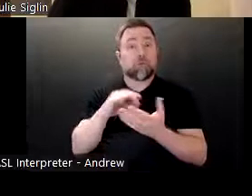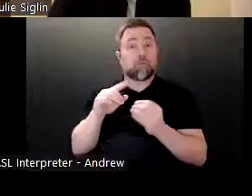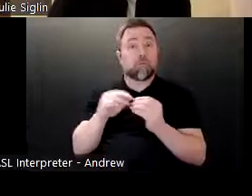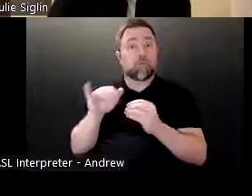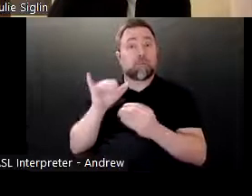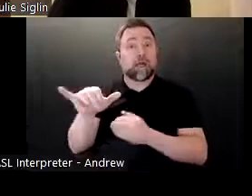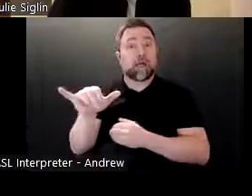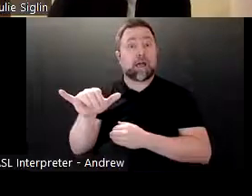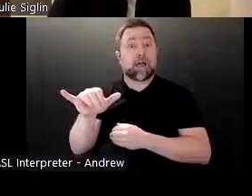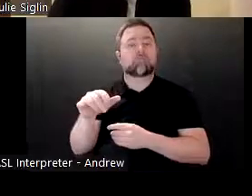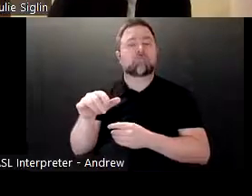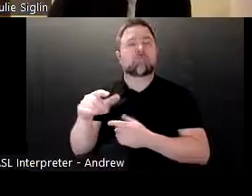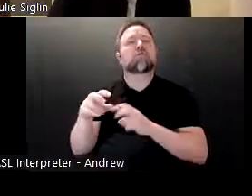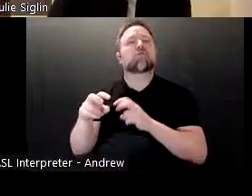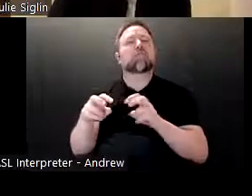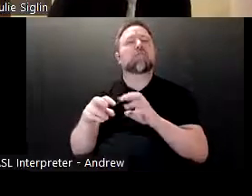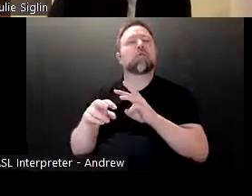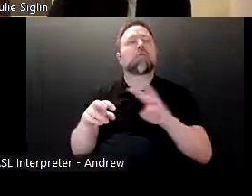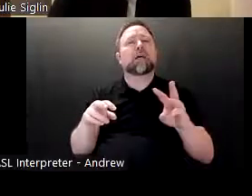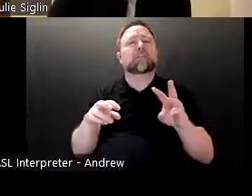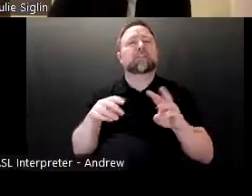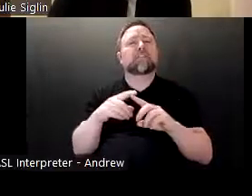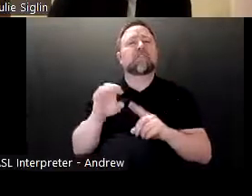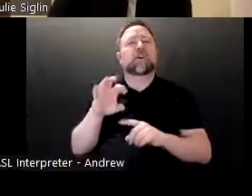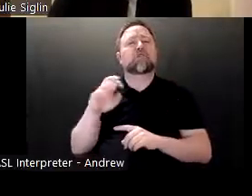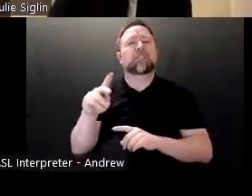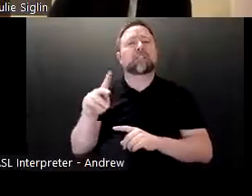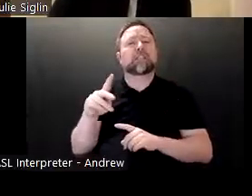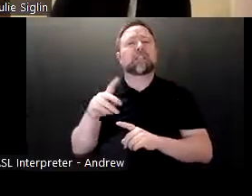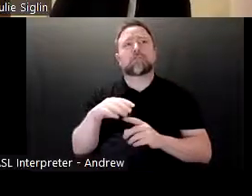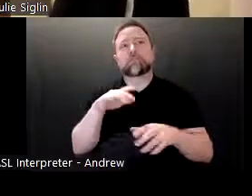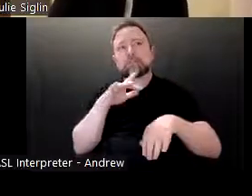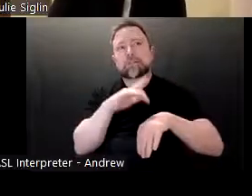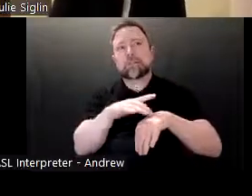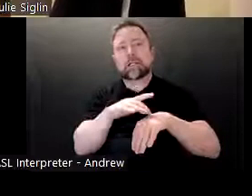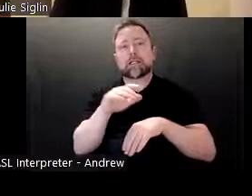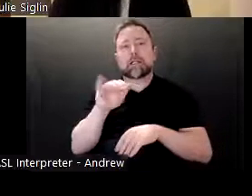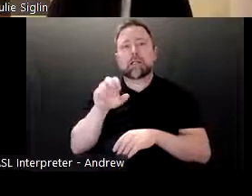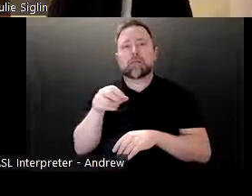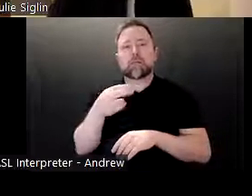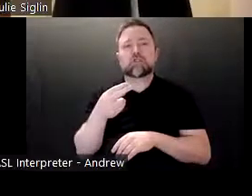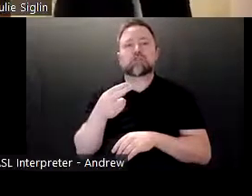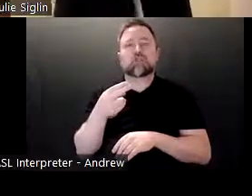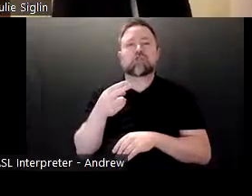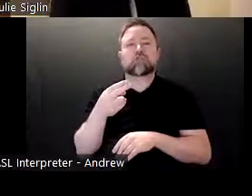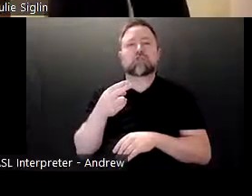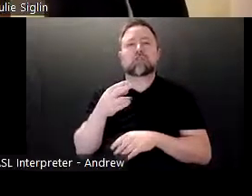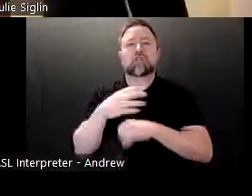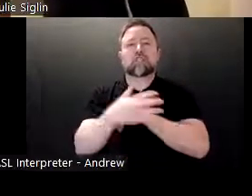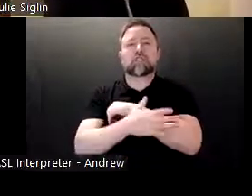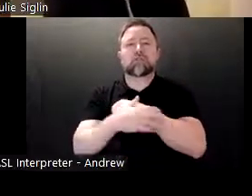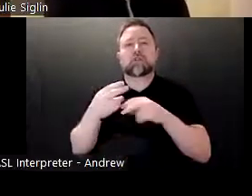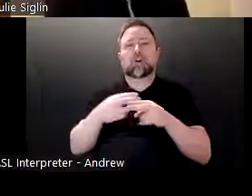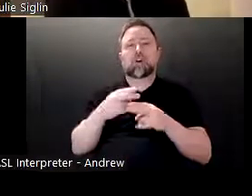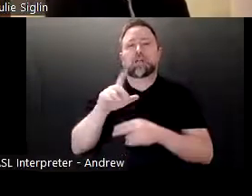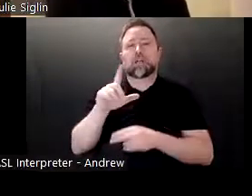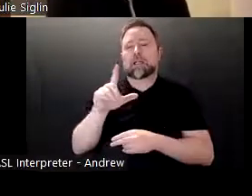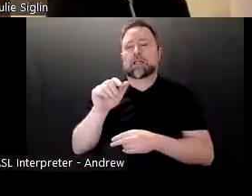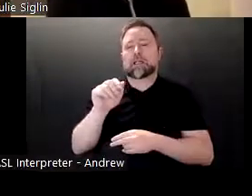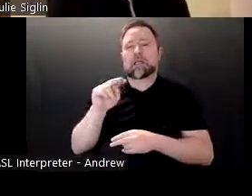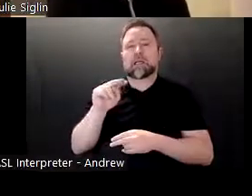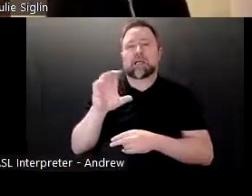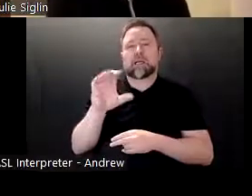versus south from Esherick and into the heart of Amish country, Lancaster, about an hour drive. Visit the Amish